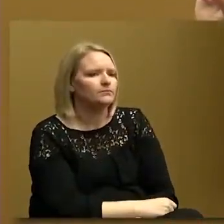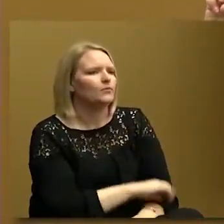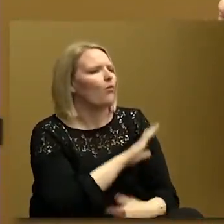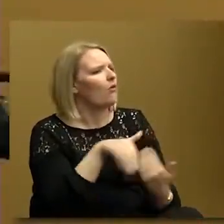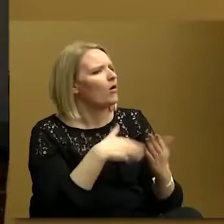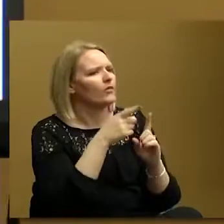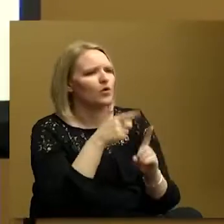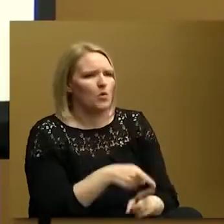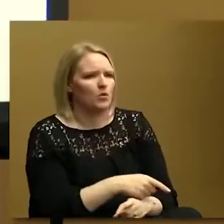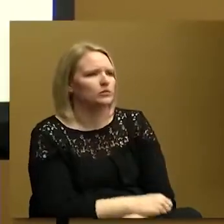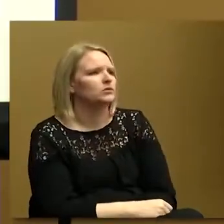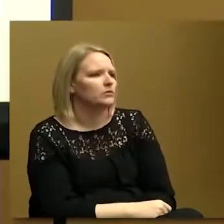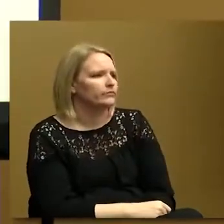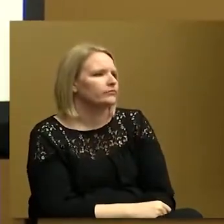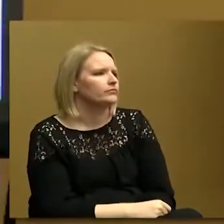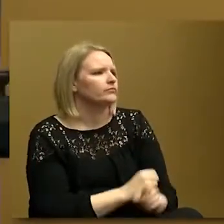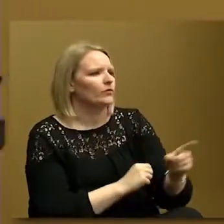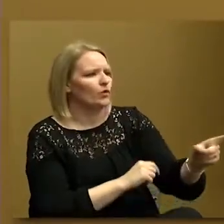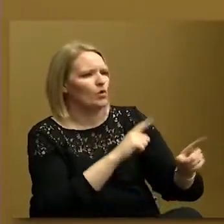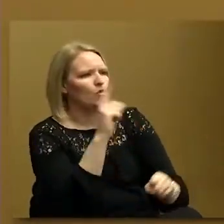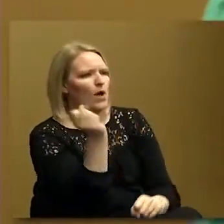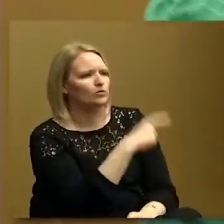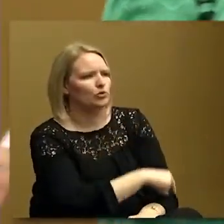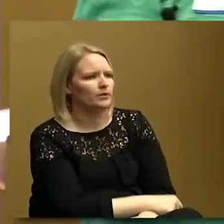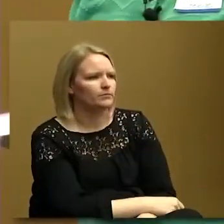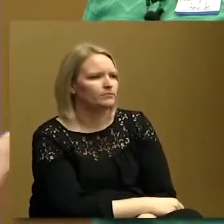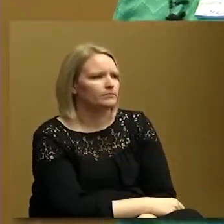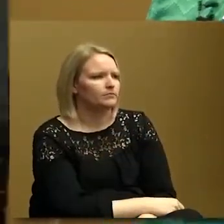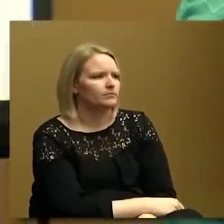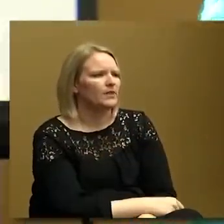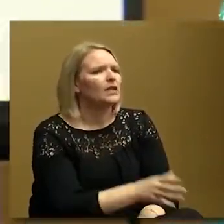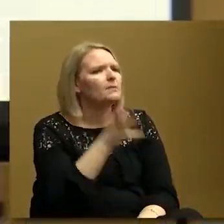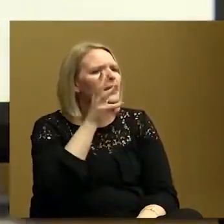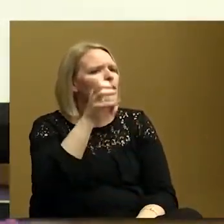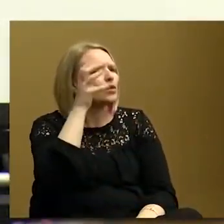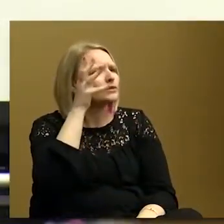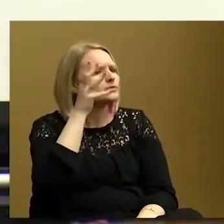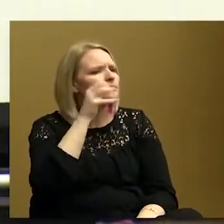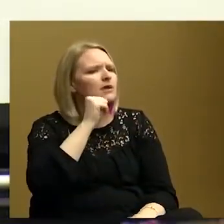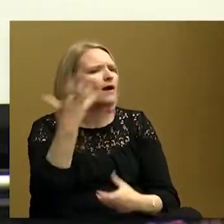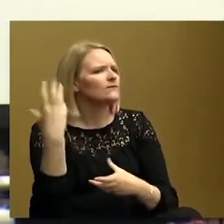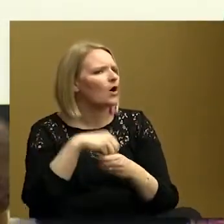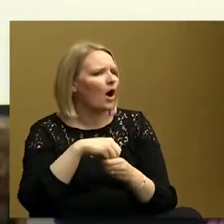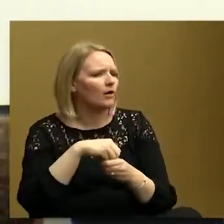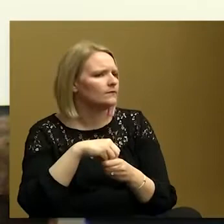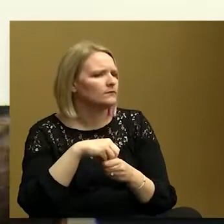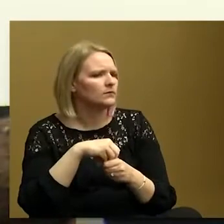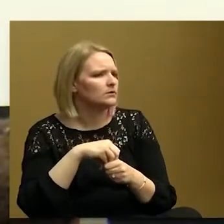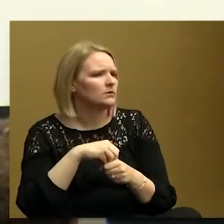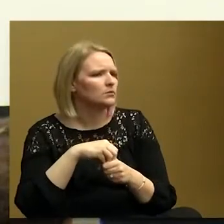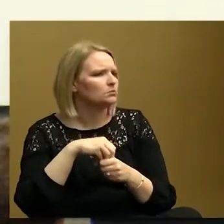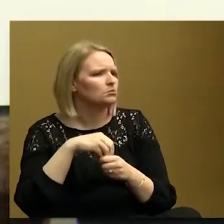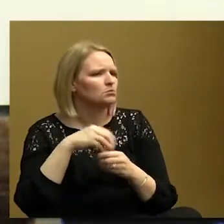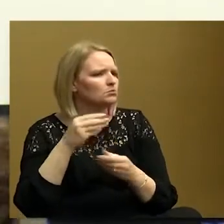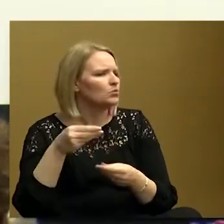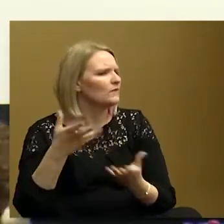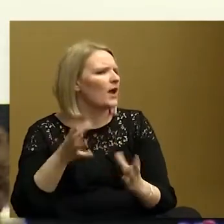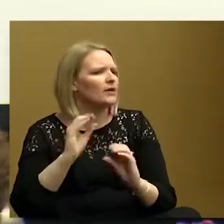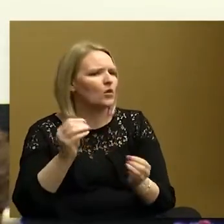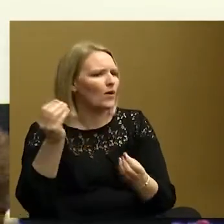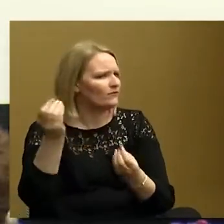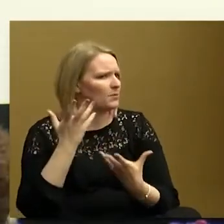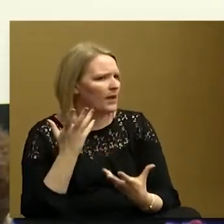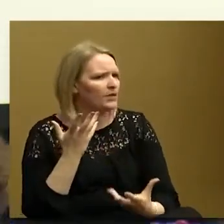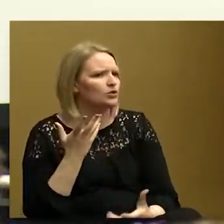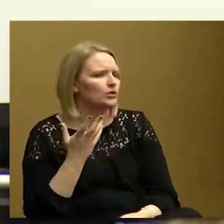yes. What about parents that aren't involved and you don't get any information from them? What about